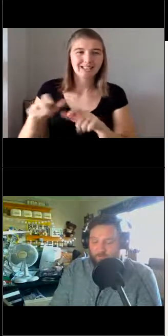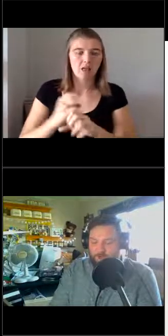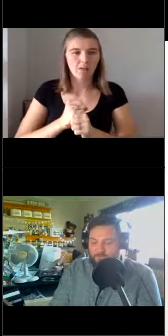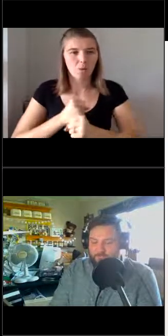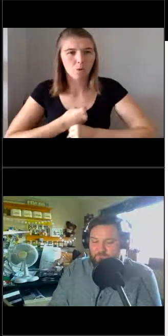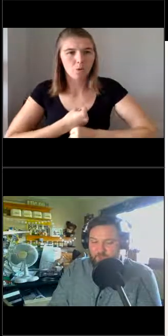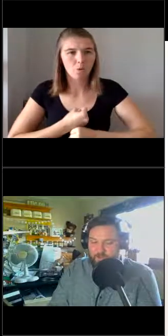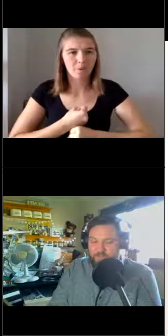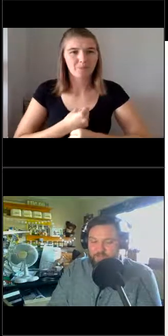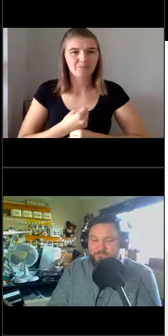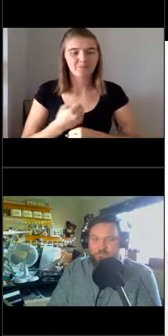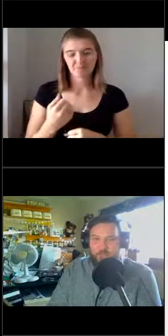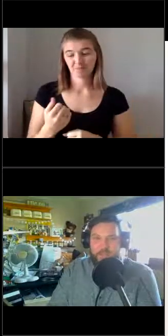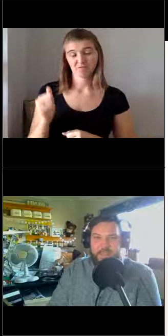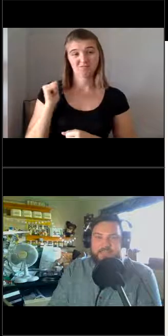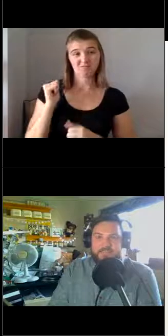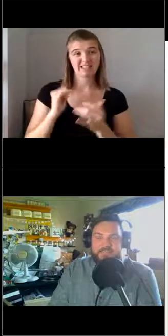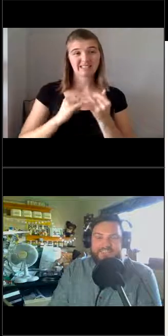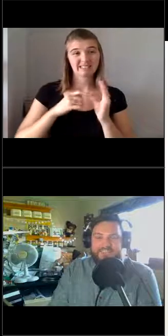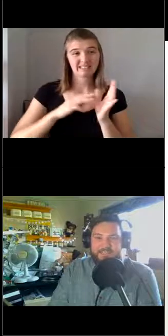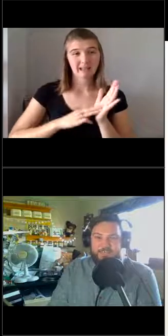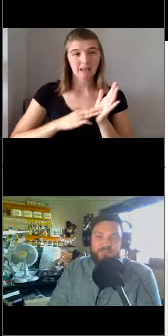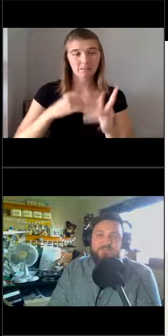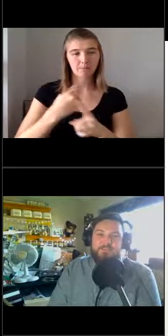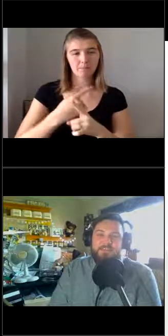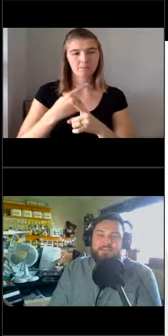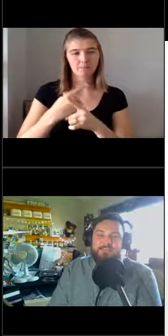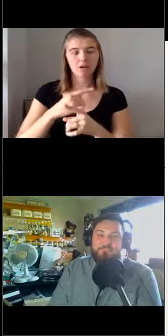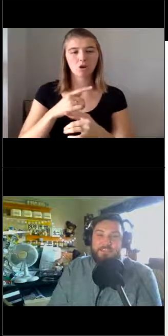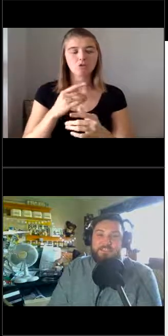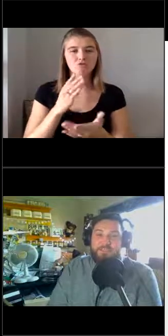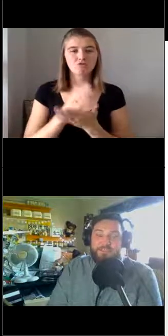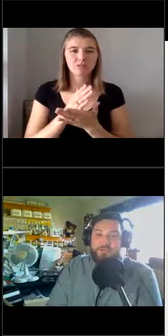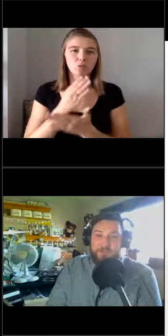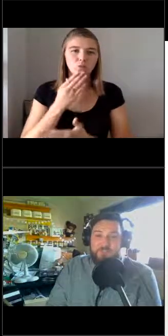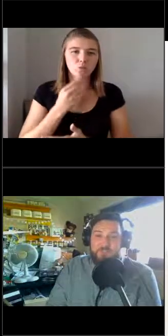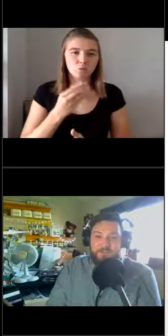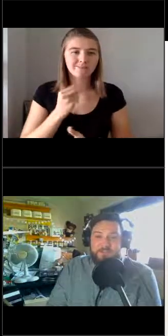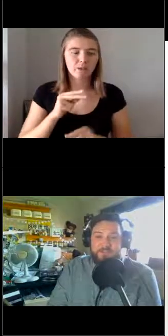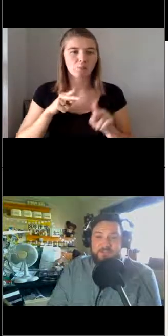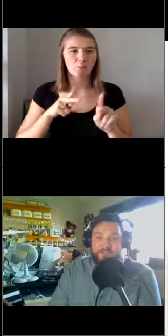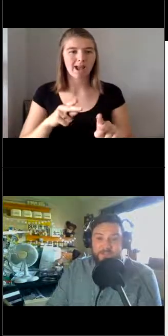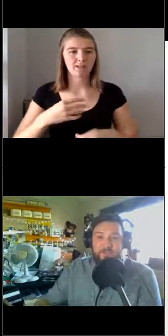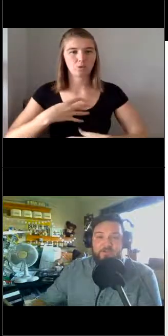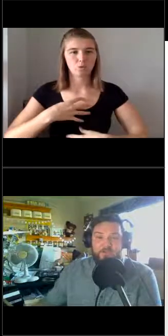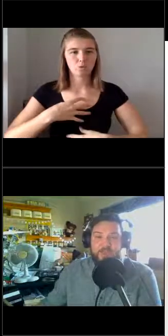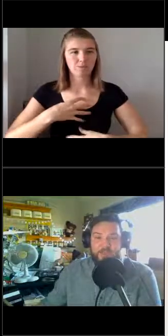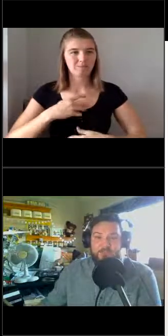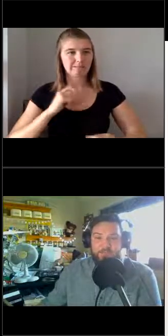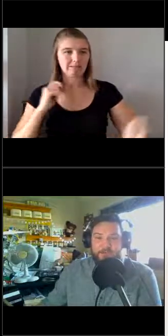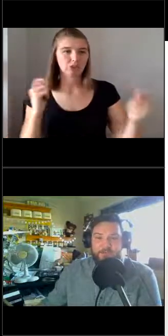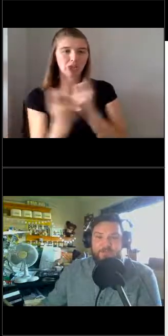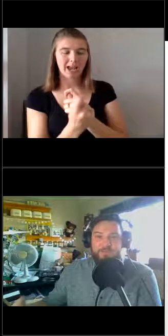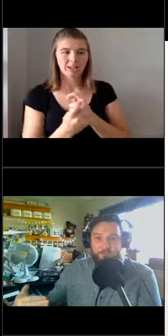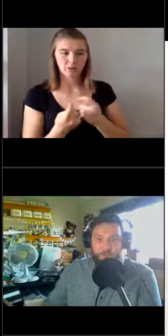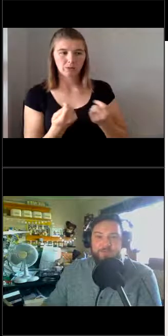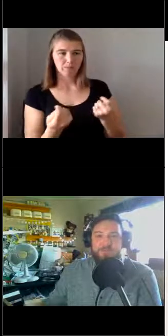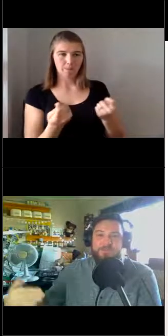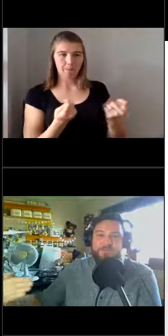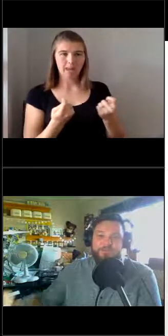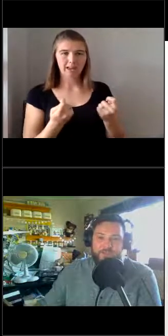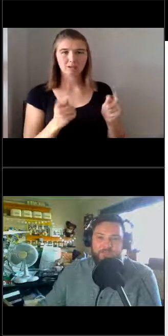that one really useful way to deal with big changes in your life like this is to go through that process,